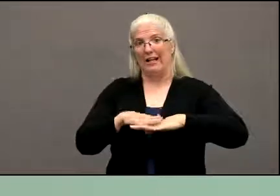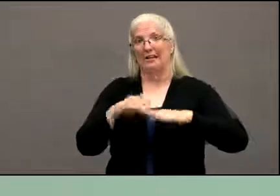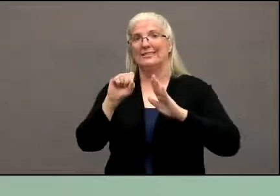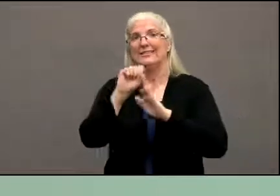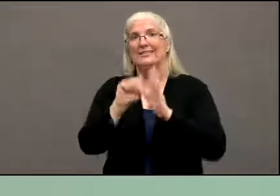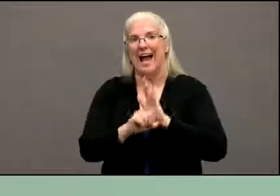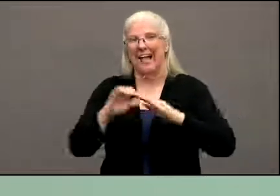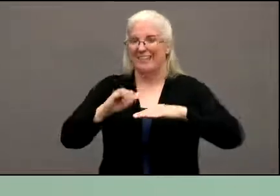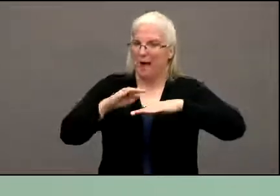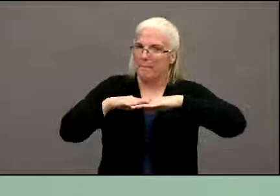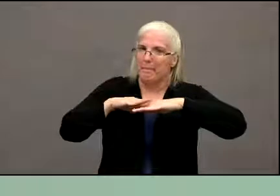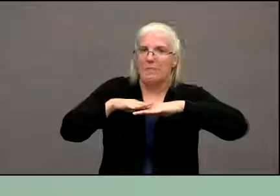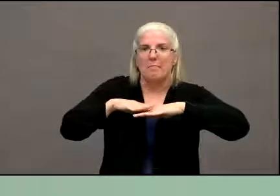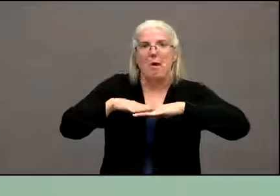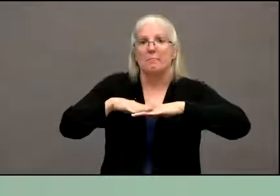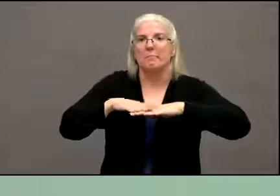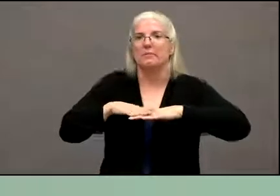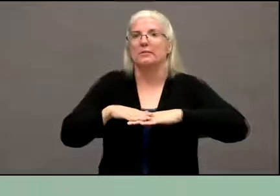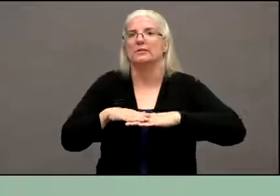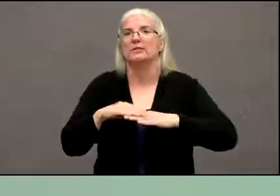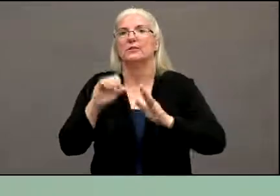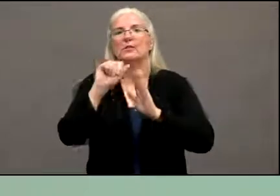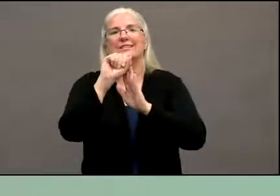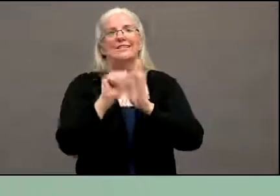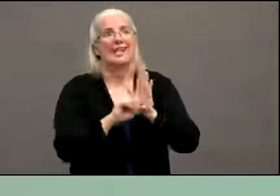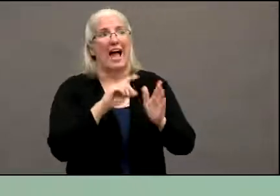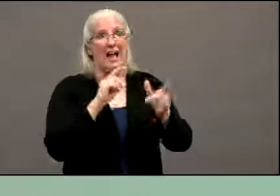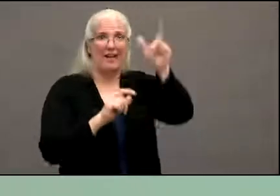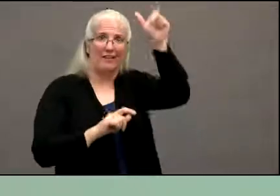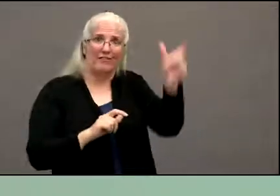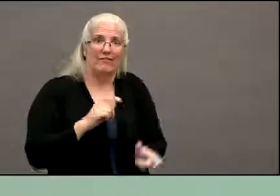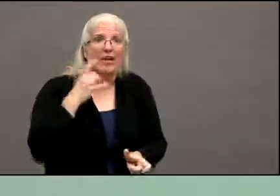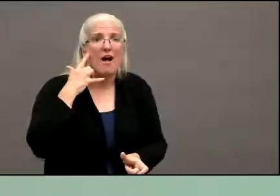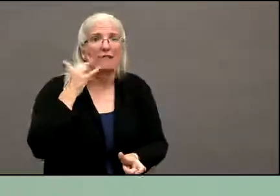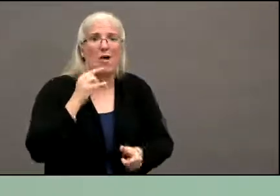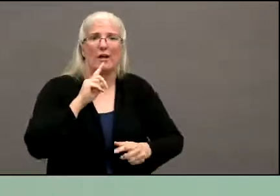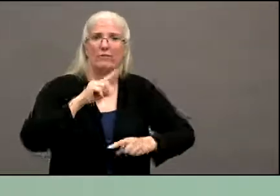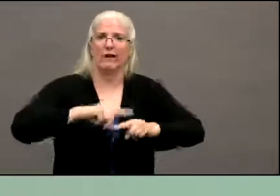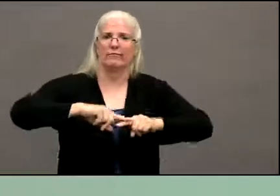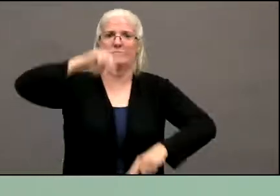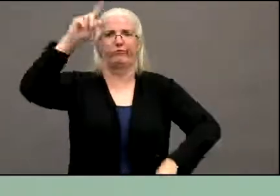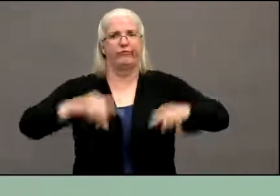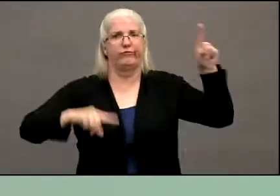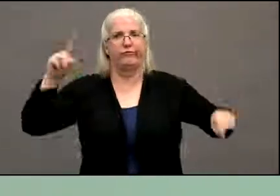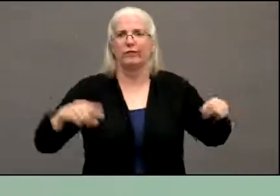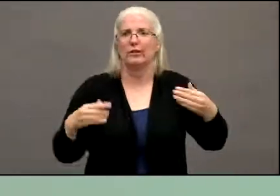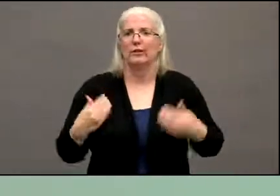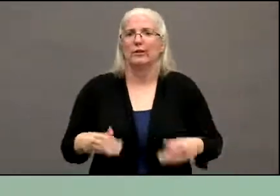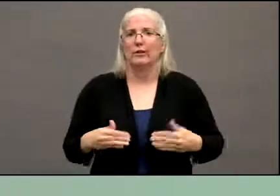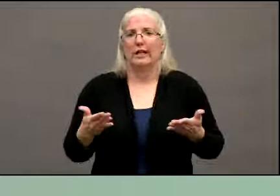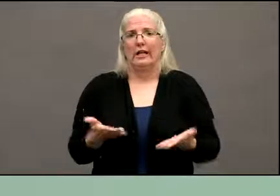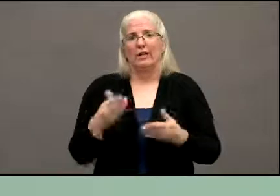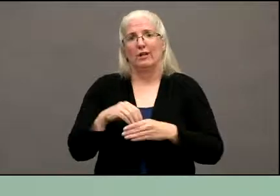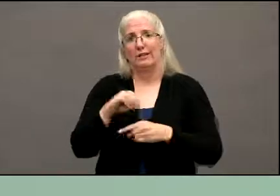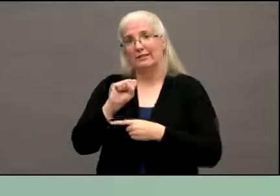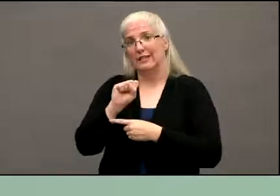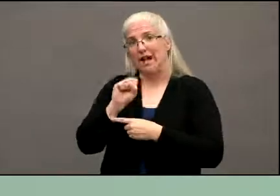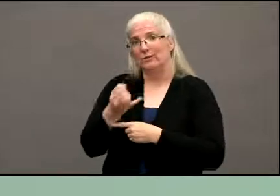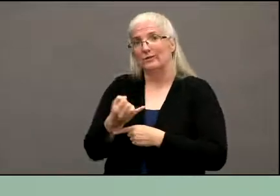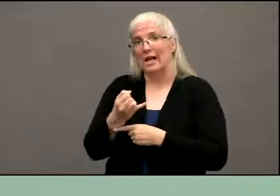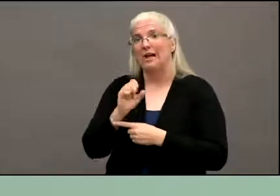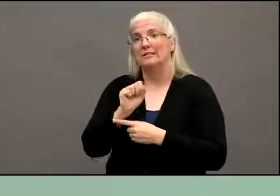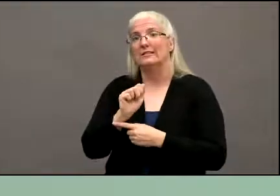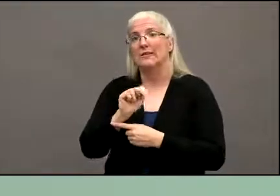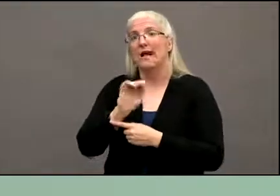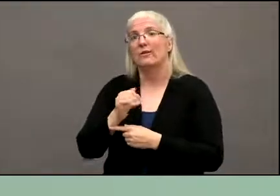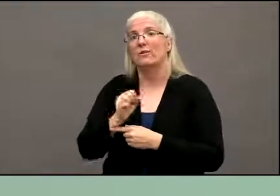state. Our county is very unique. We're home to San Jose, which is the third largest city in the state, 10th largest city in the